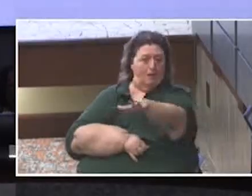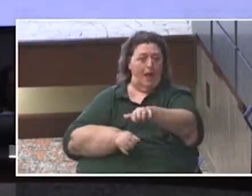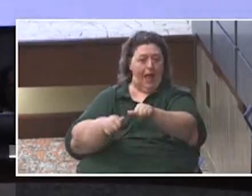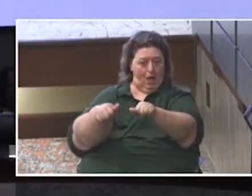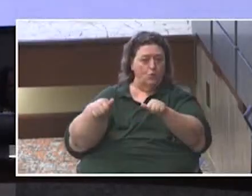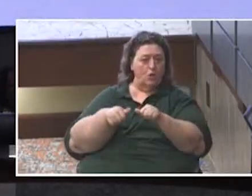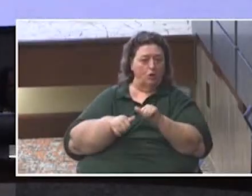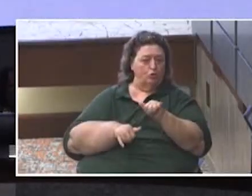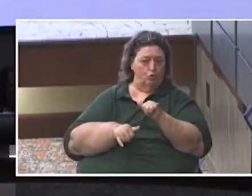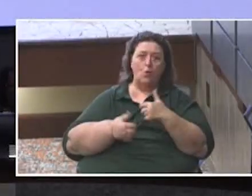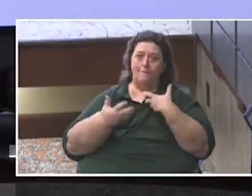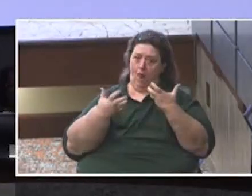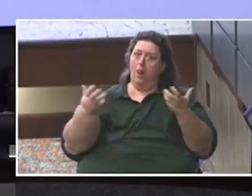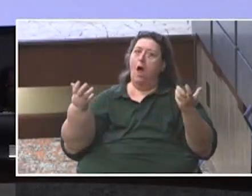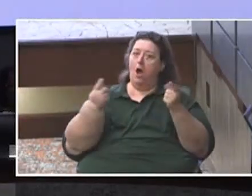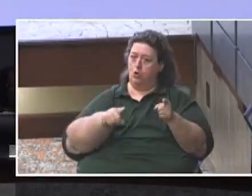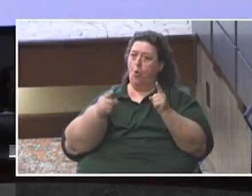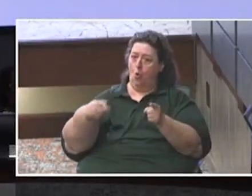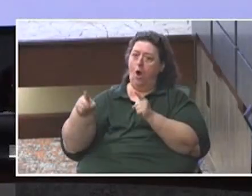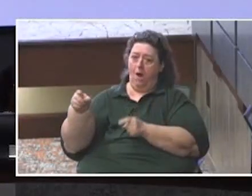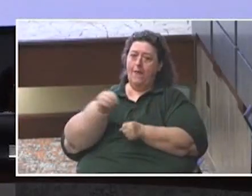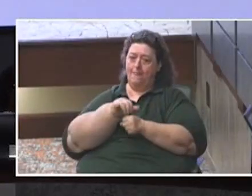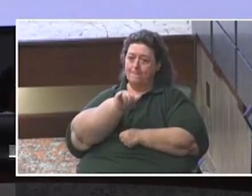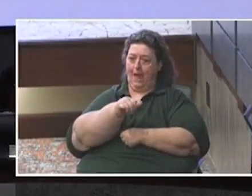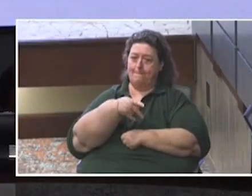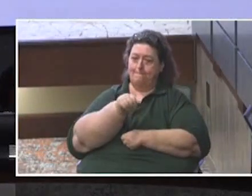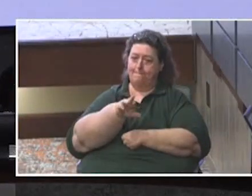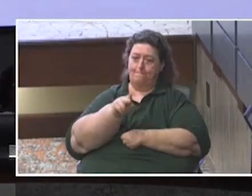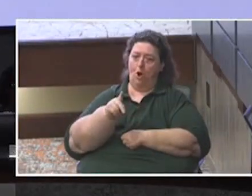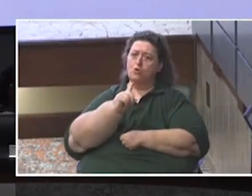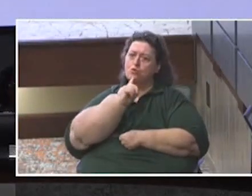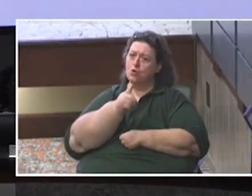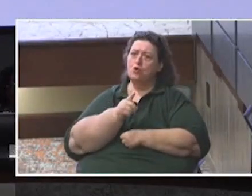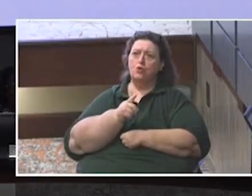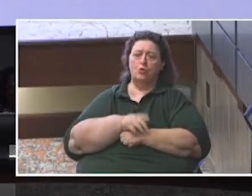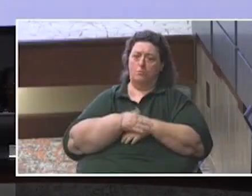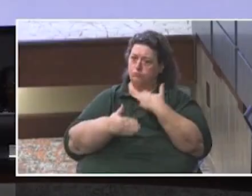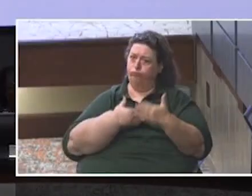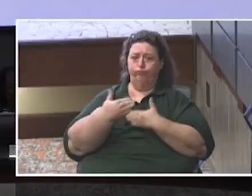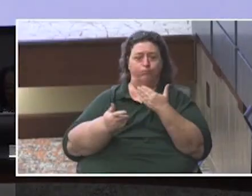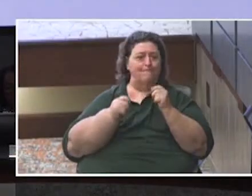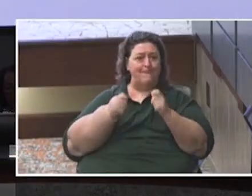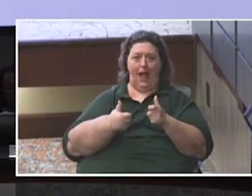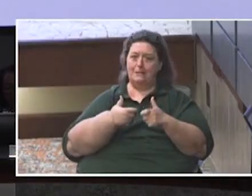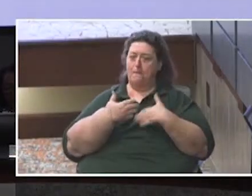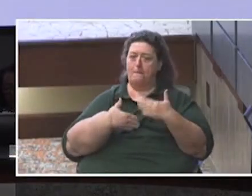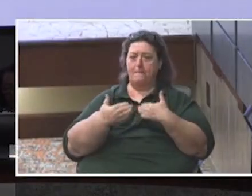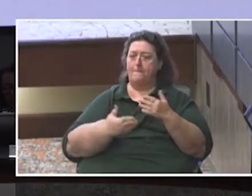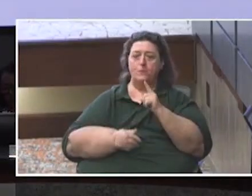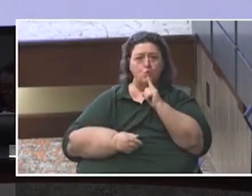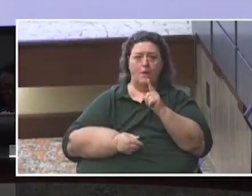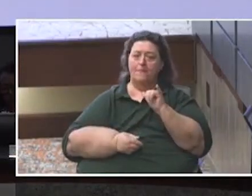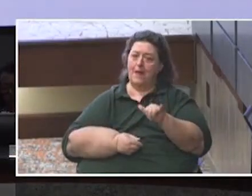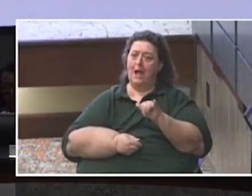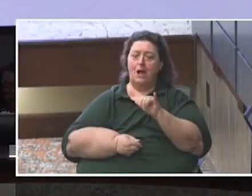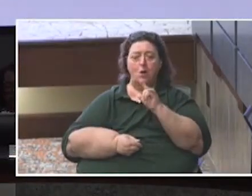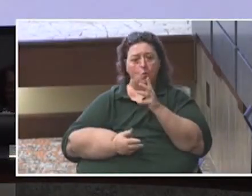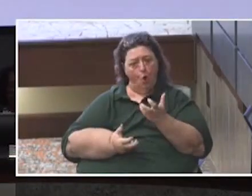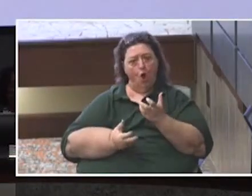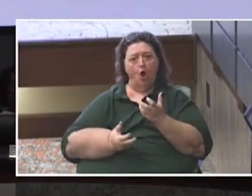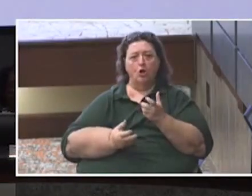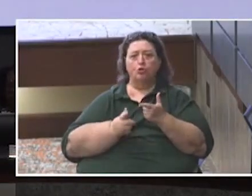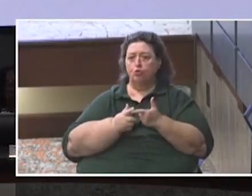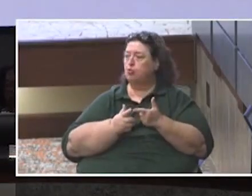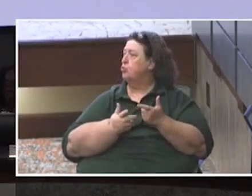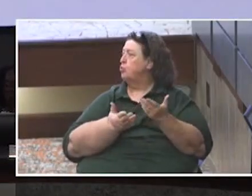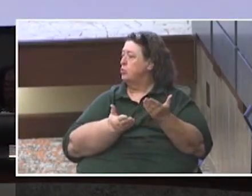So a lot going on in that park, and it's been fast and furious. And with that, definitely wanted to bring in the expert